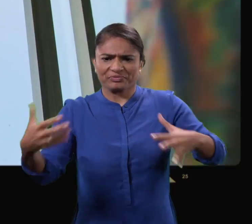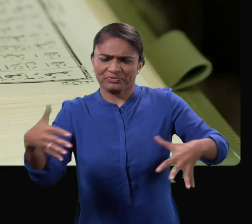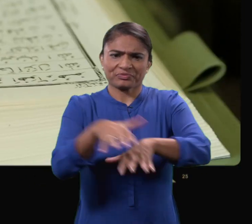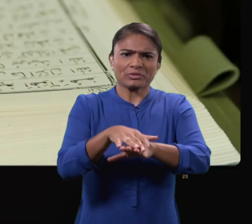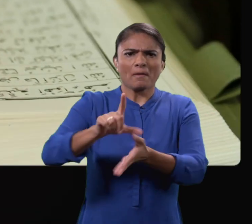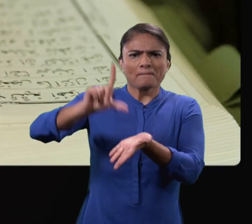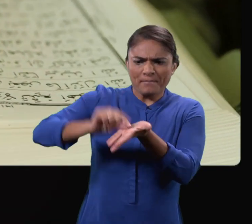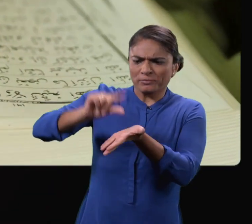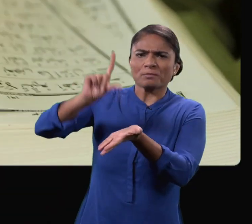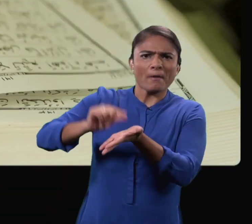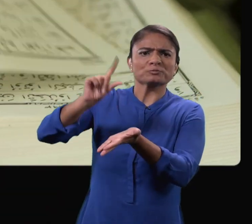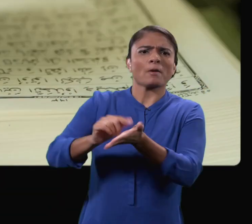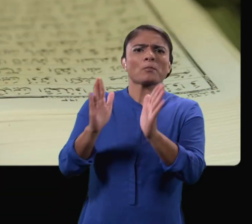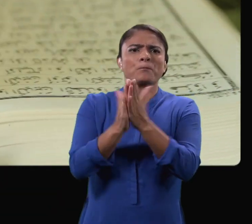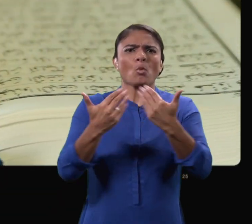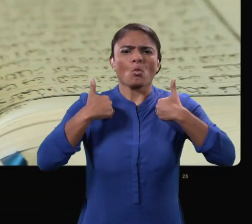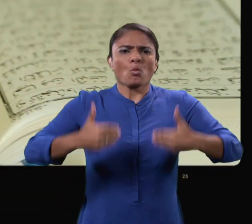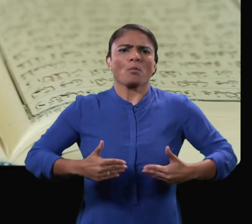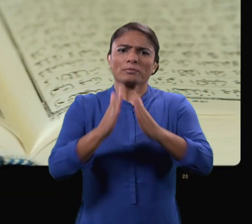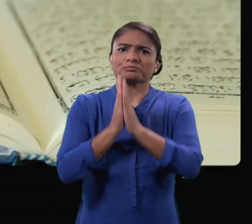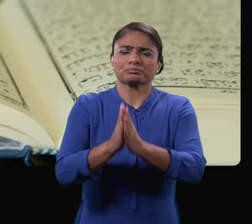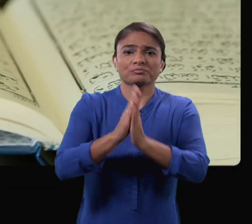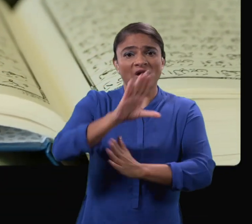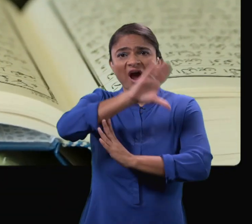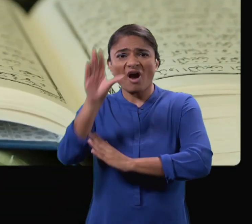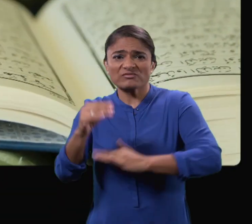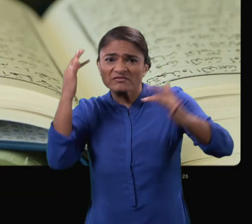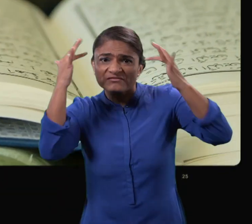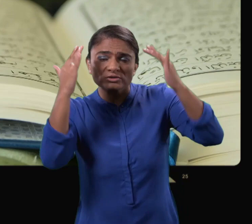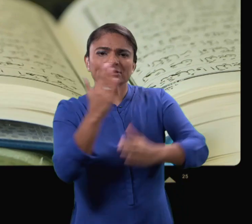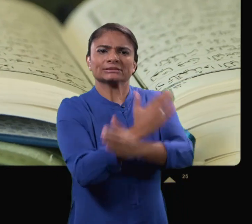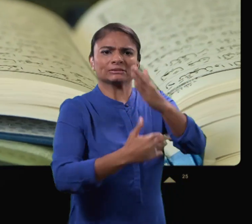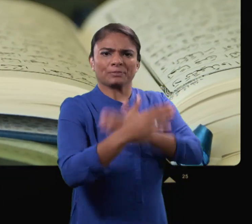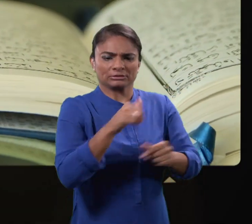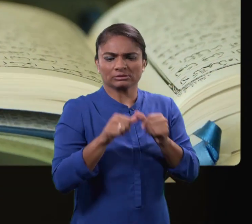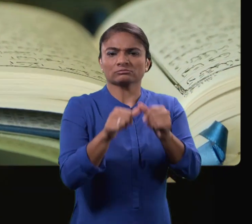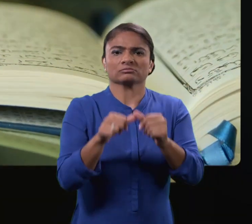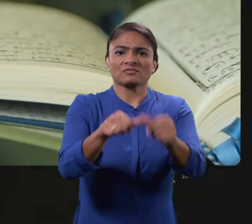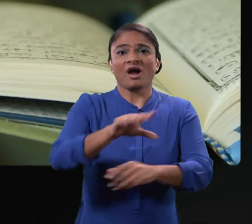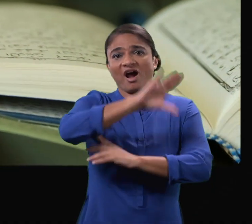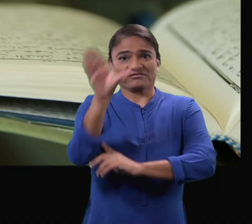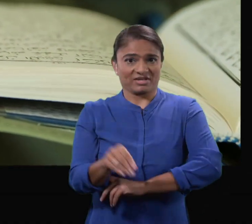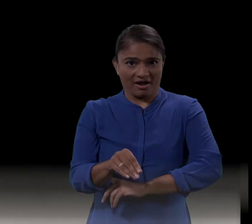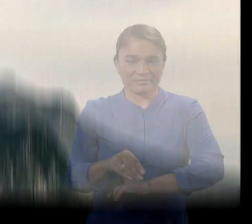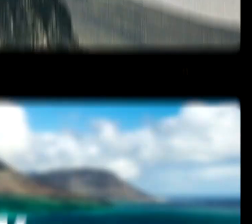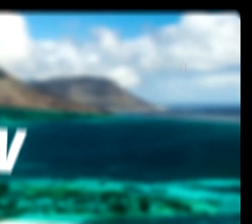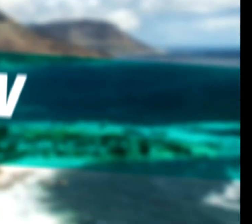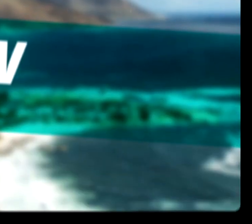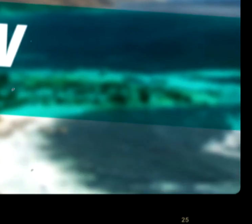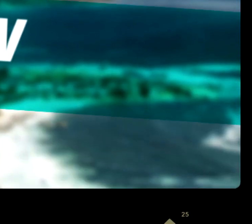soon-to-be published book, Religious Hermeneutics, African Philosophies on Disability and Sustainable Development in Africa.